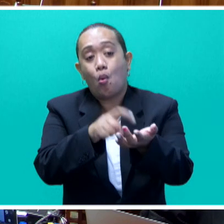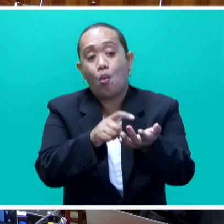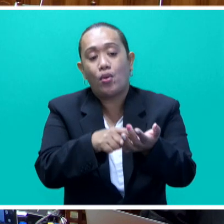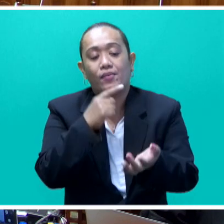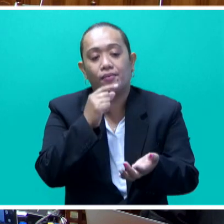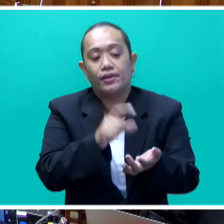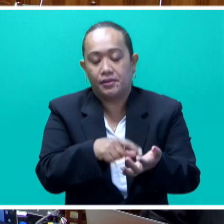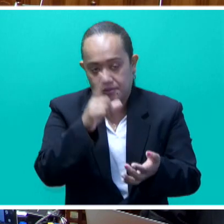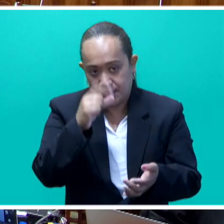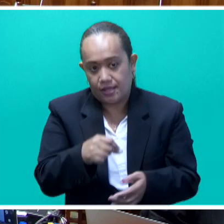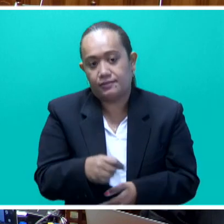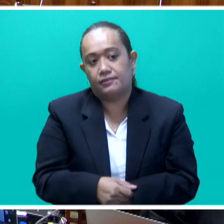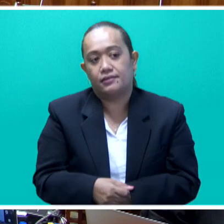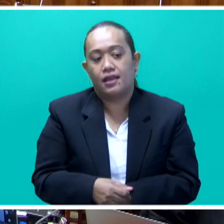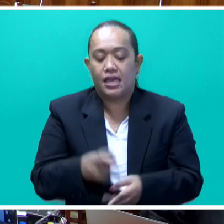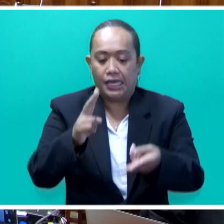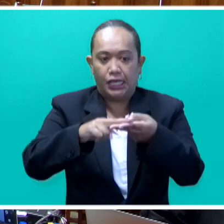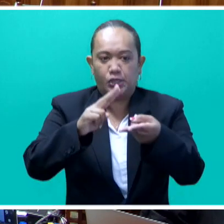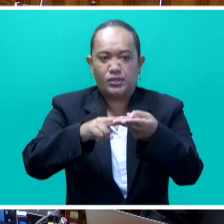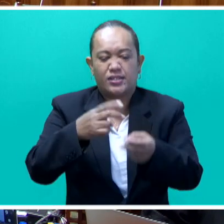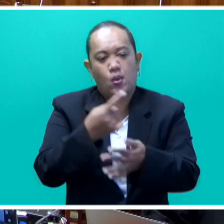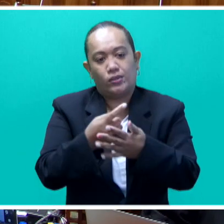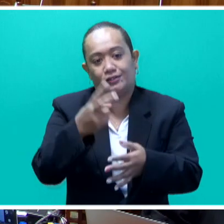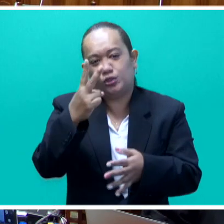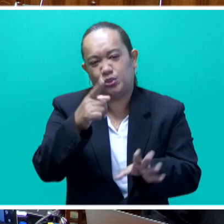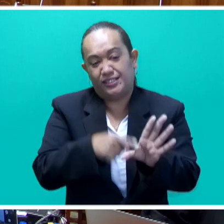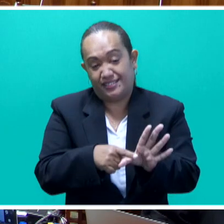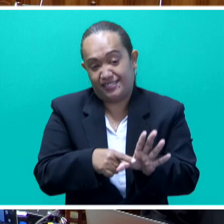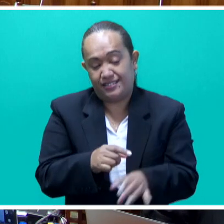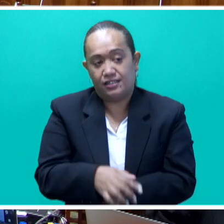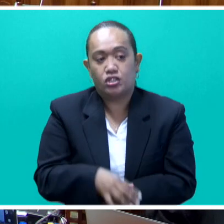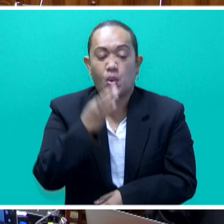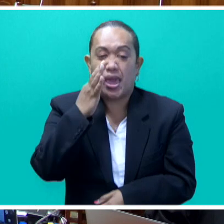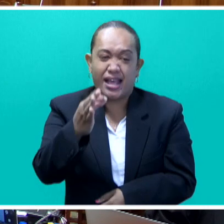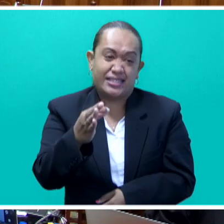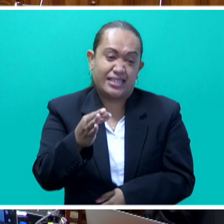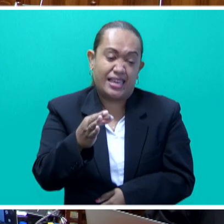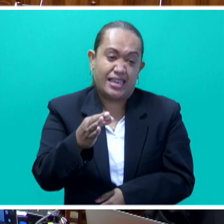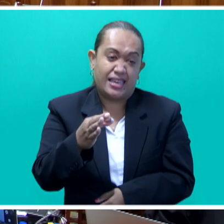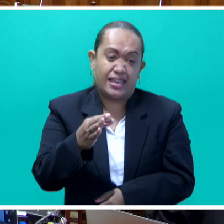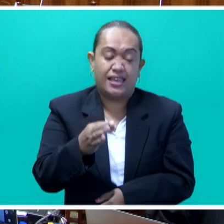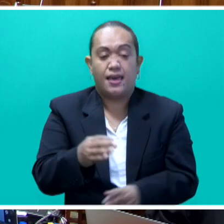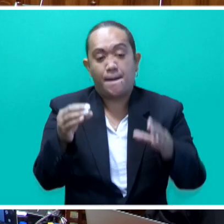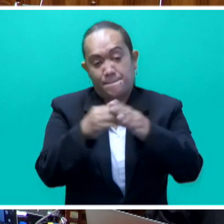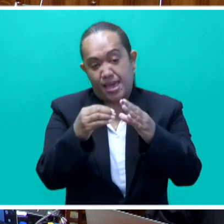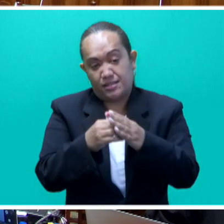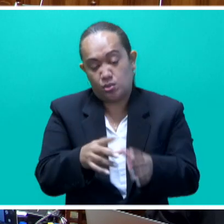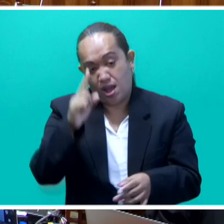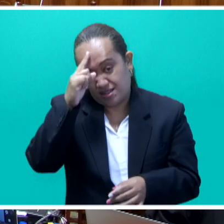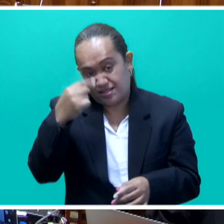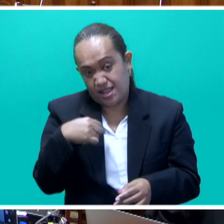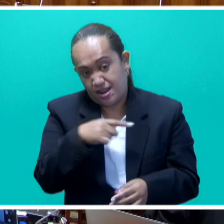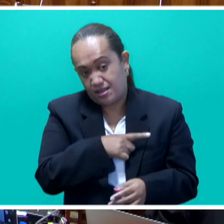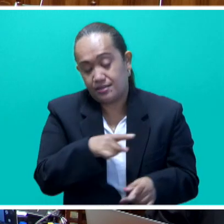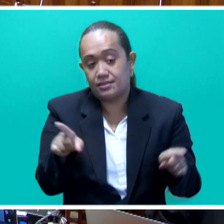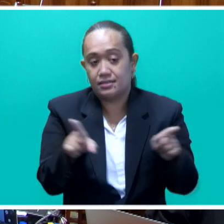we are freeing up their minds to think bigger and better, and we're asking the banks to play ball, sir. We understand that the Fiji Development